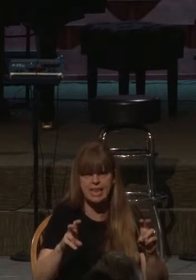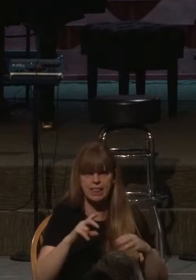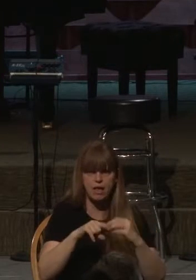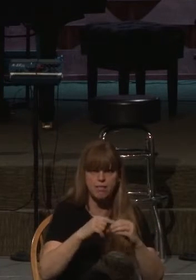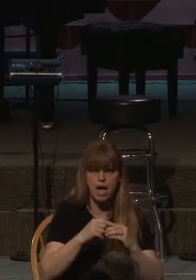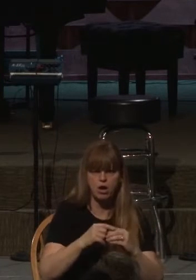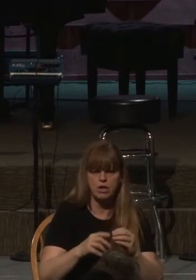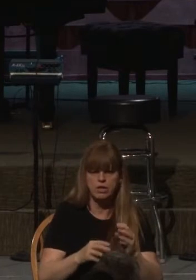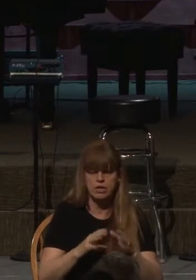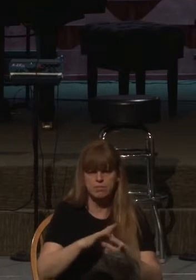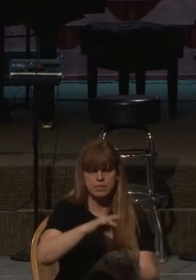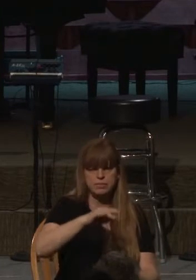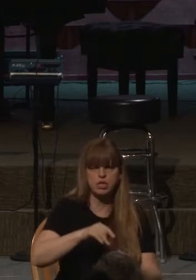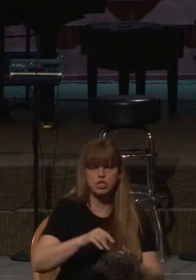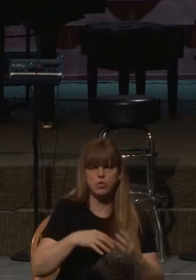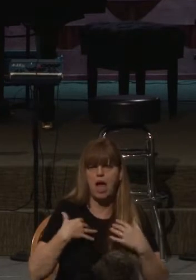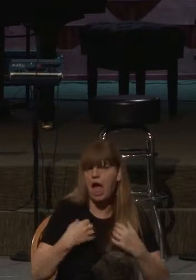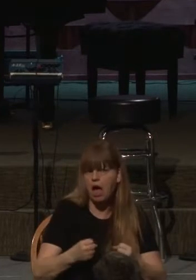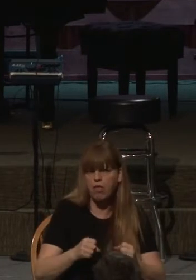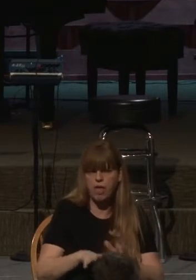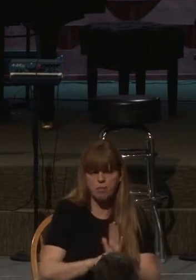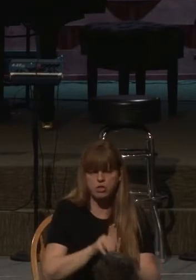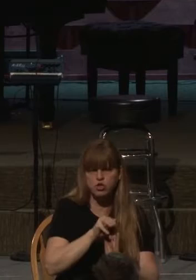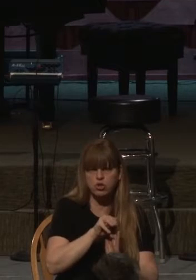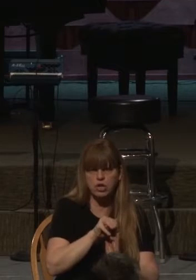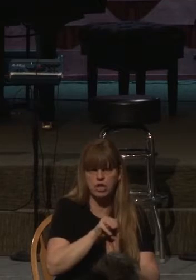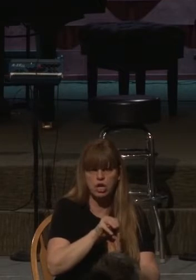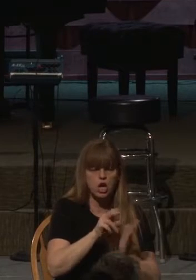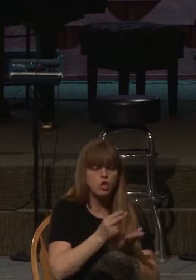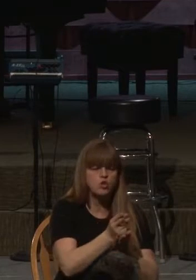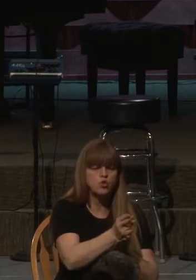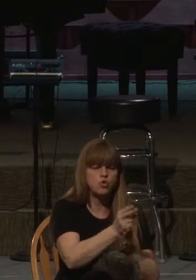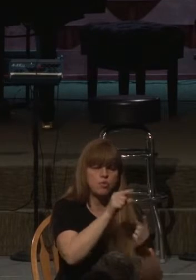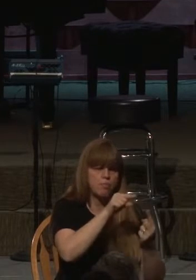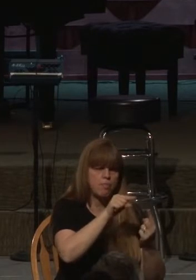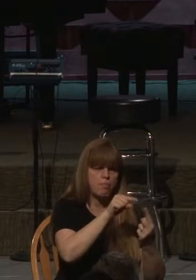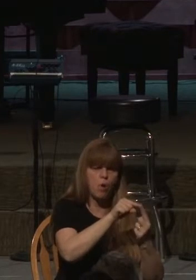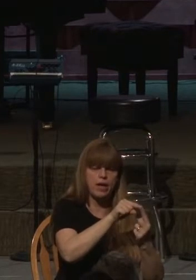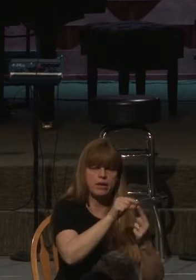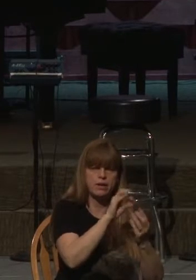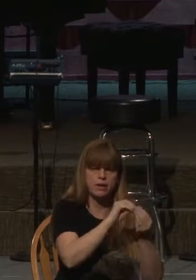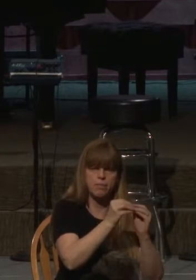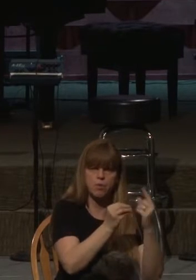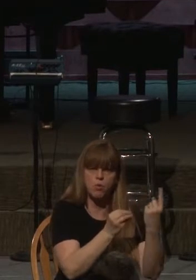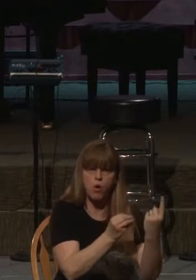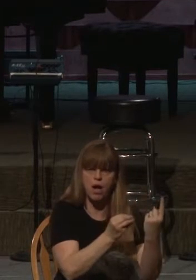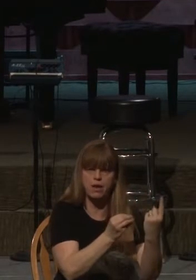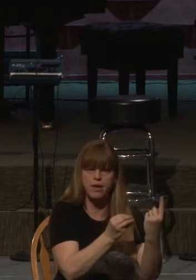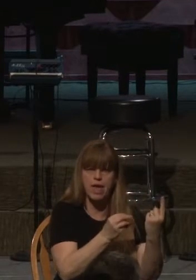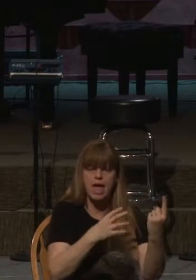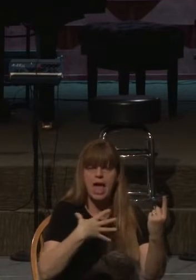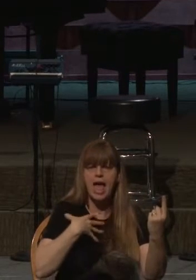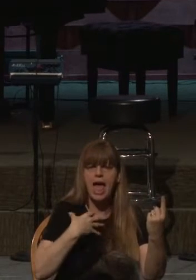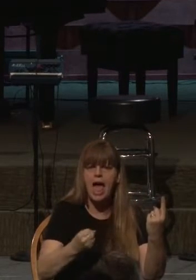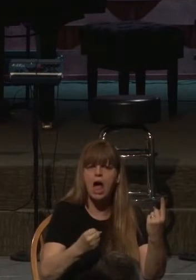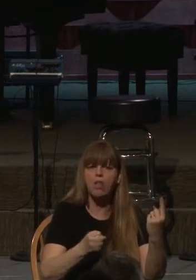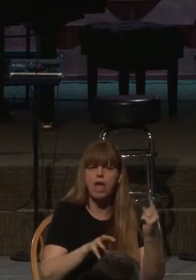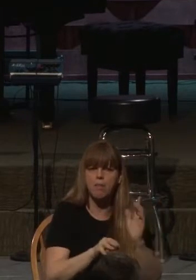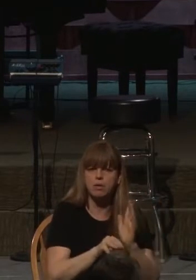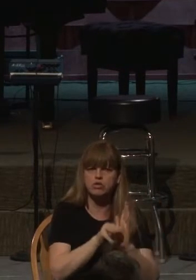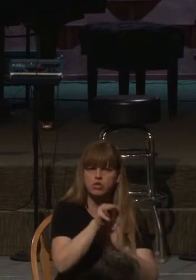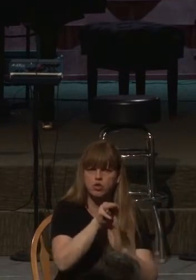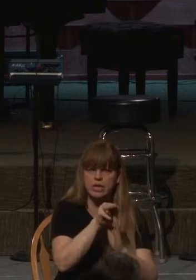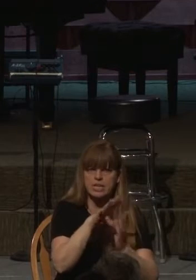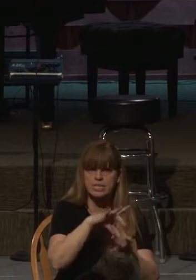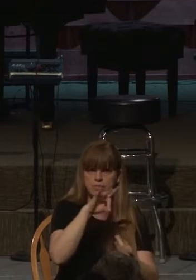health and maturity. Mark it down, truth point number one this morning, where health and maturity, and I'm